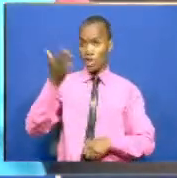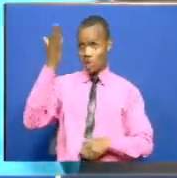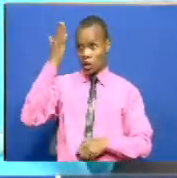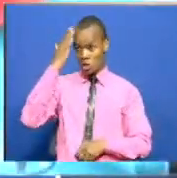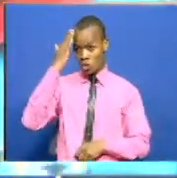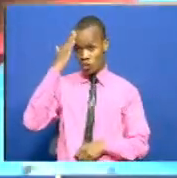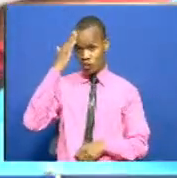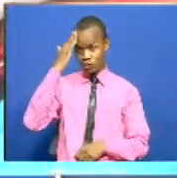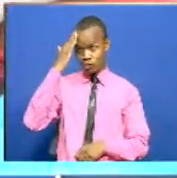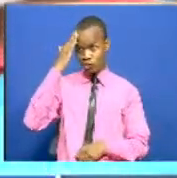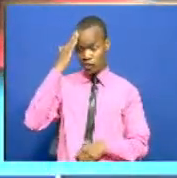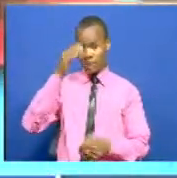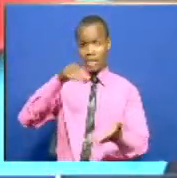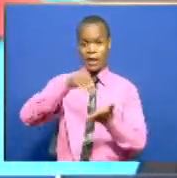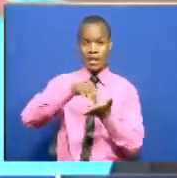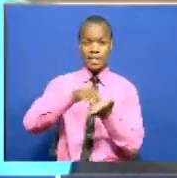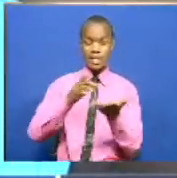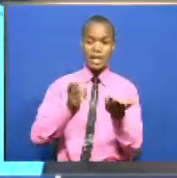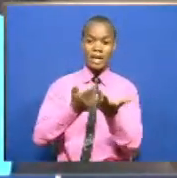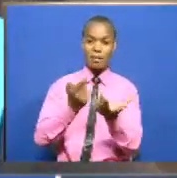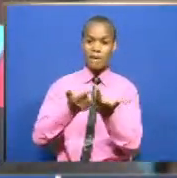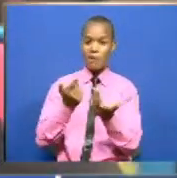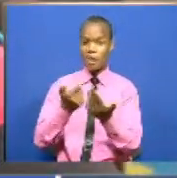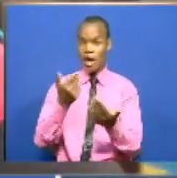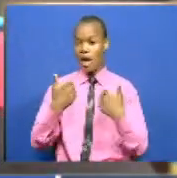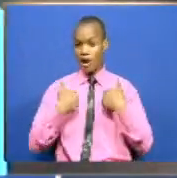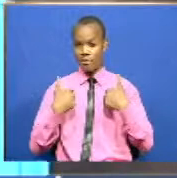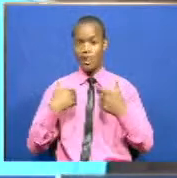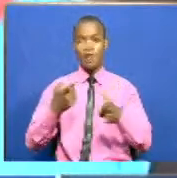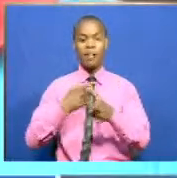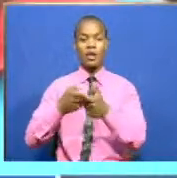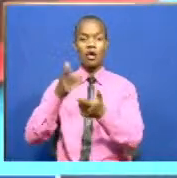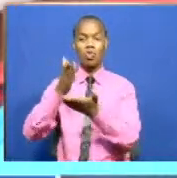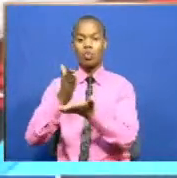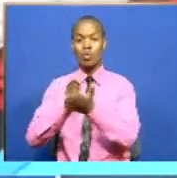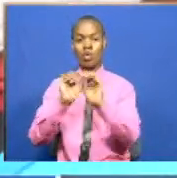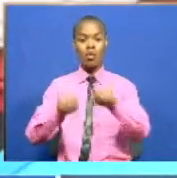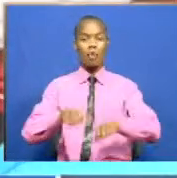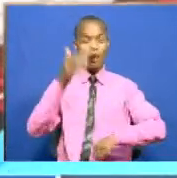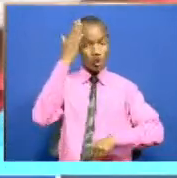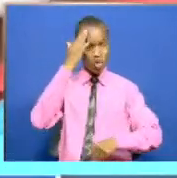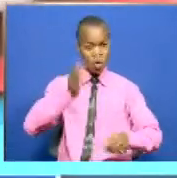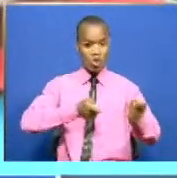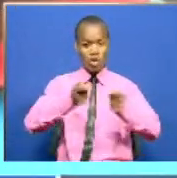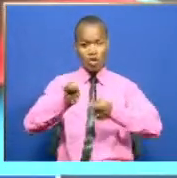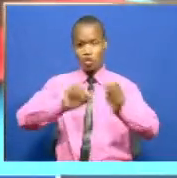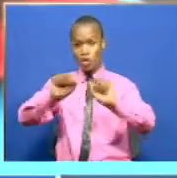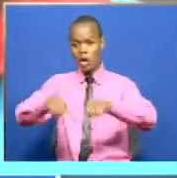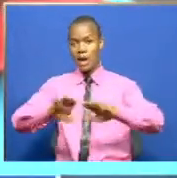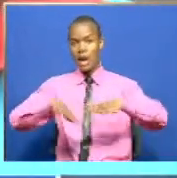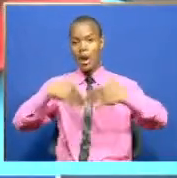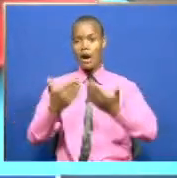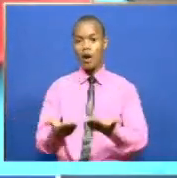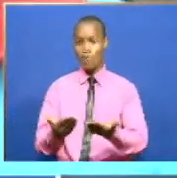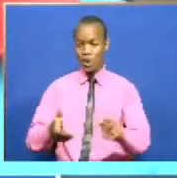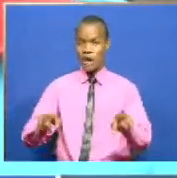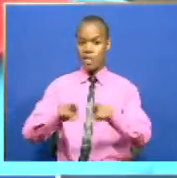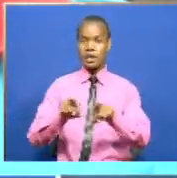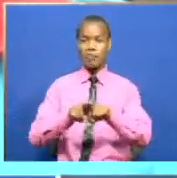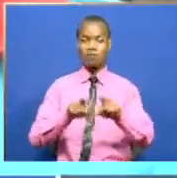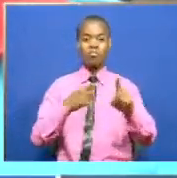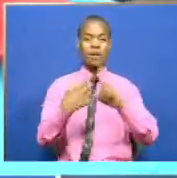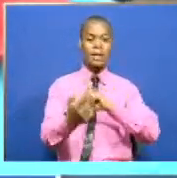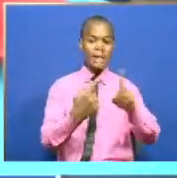by knowing the number of cases that are existing, then we can be able to know how to handle them and therefore tell them how to prevent